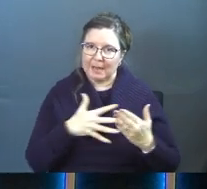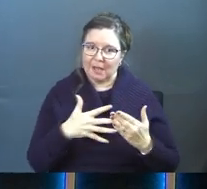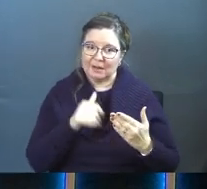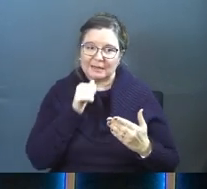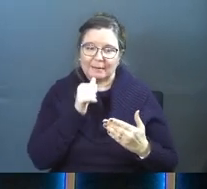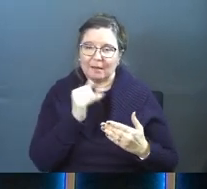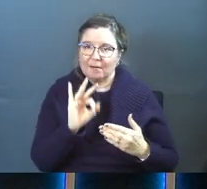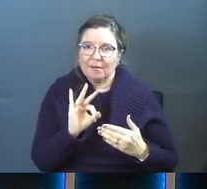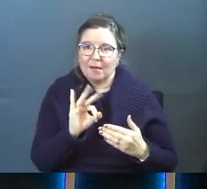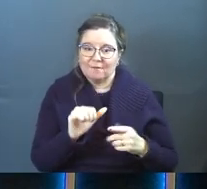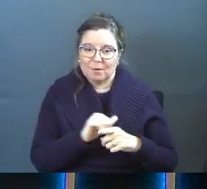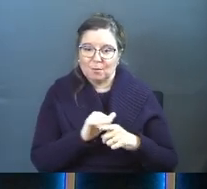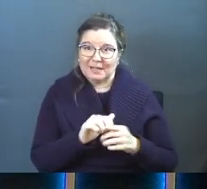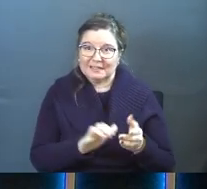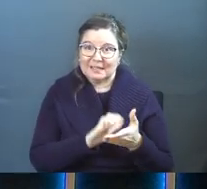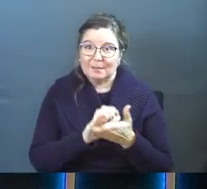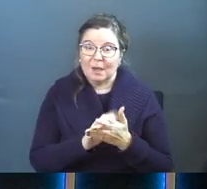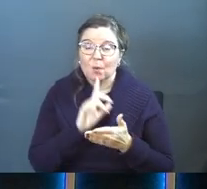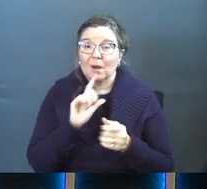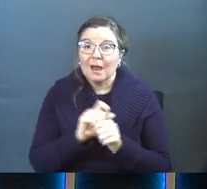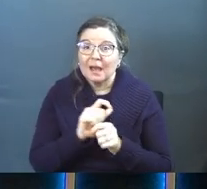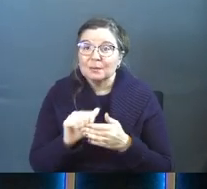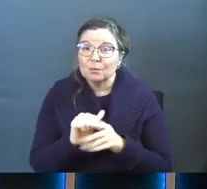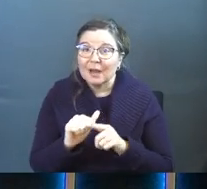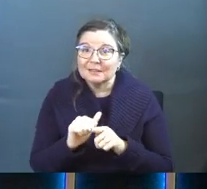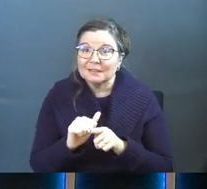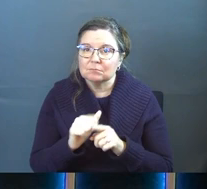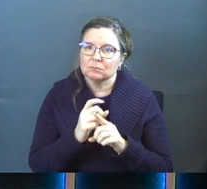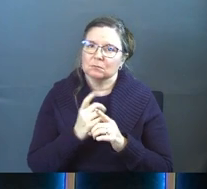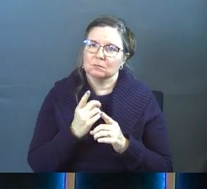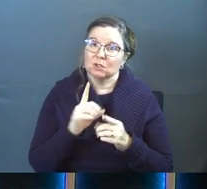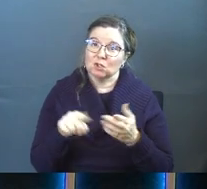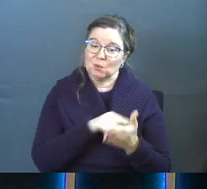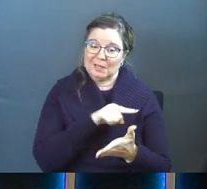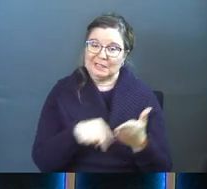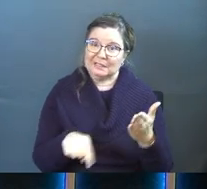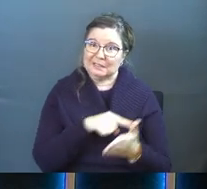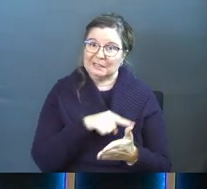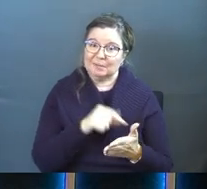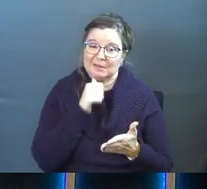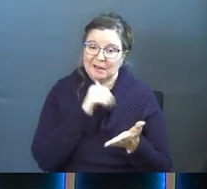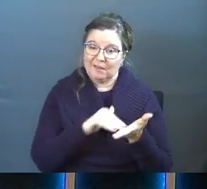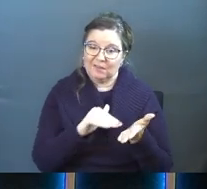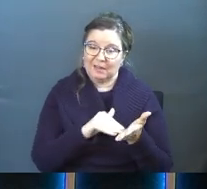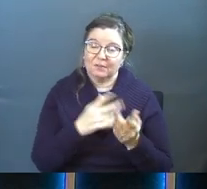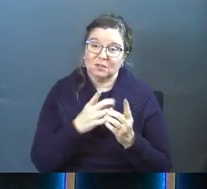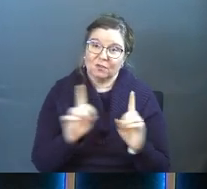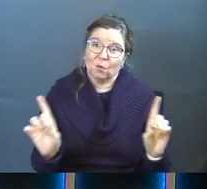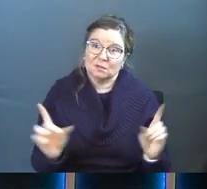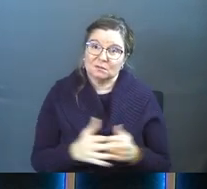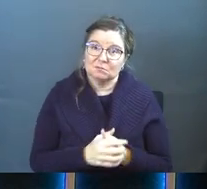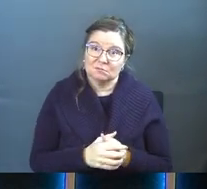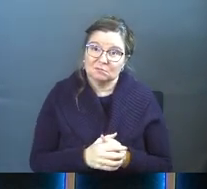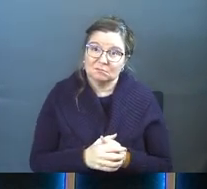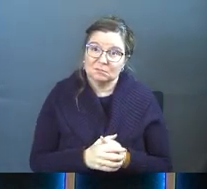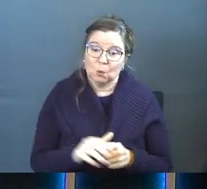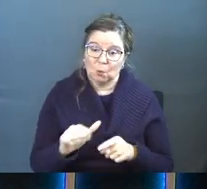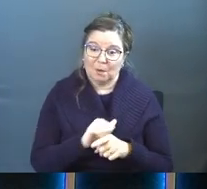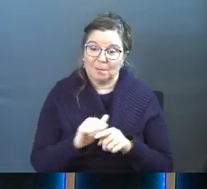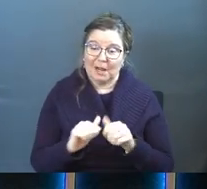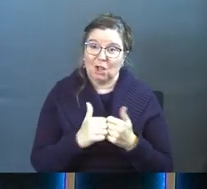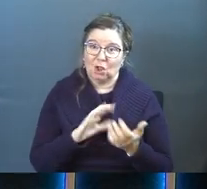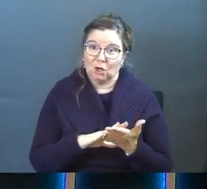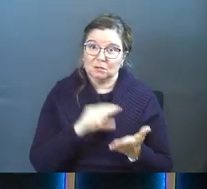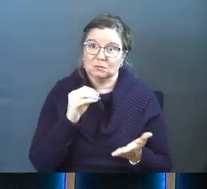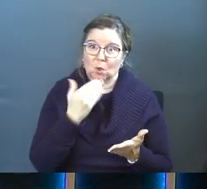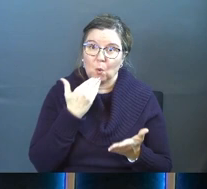a pattern not of practicing marriage. What we're actually practicing is we're practicing criticism, unforgiveness, and divorce. We're practicing